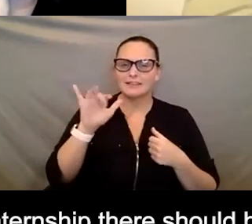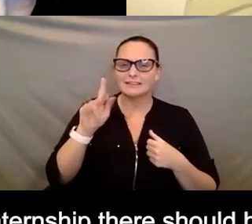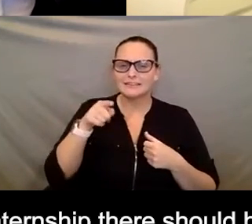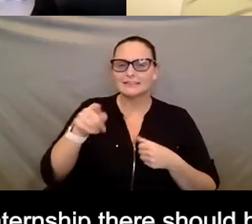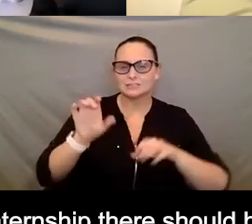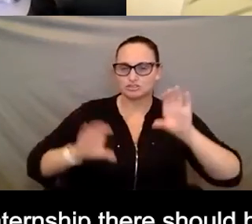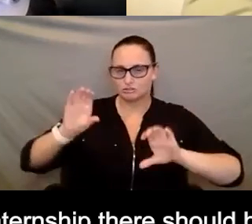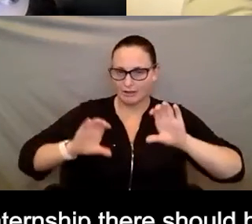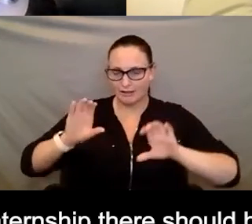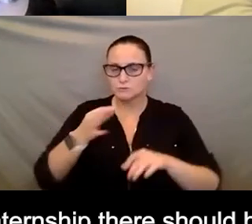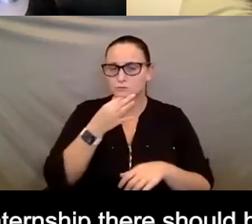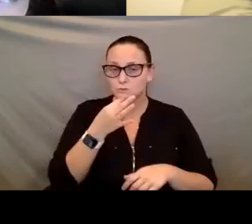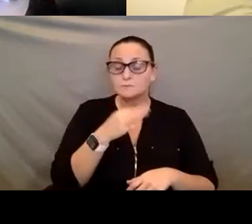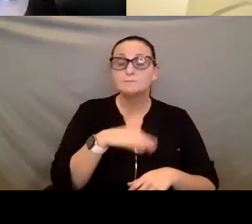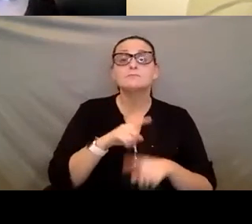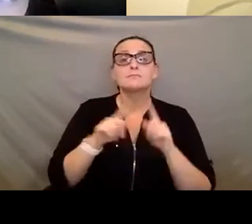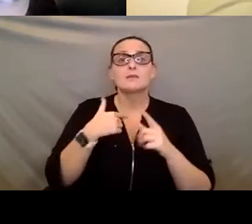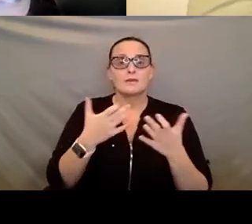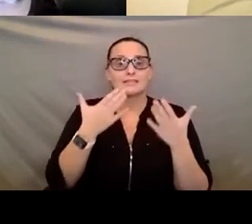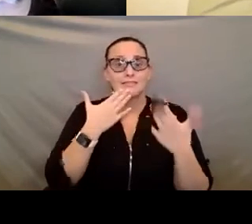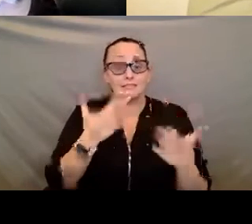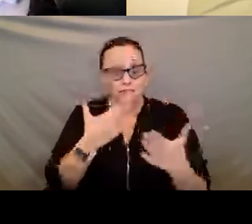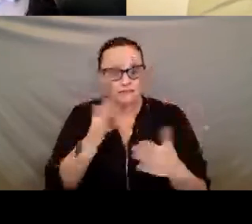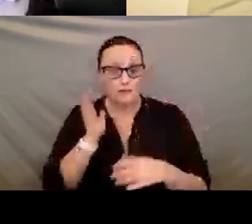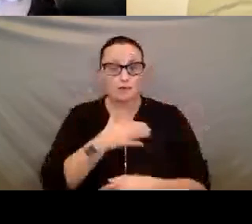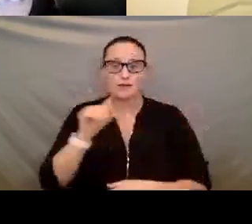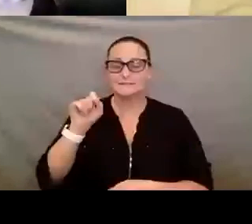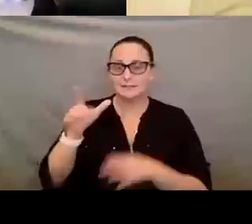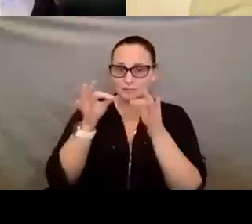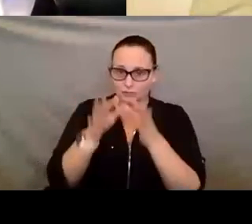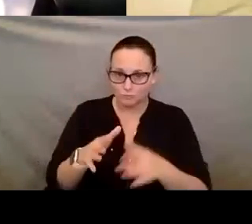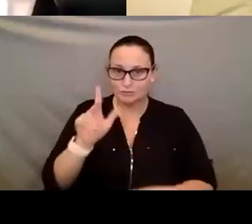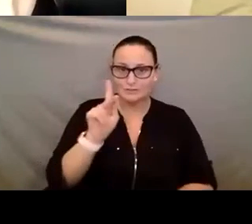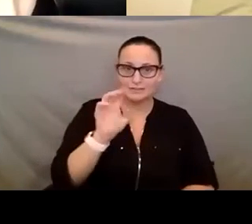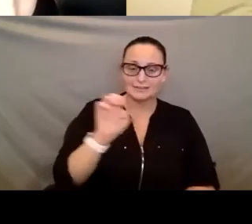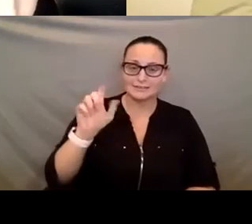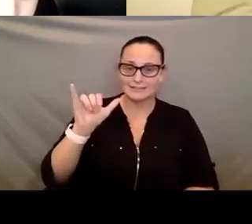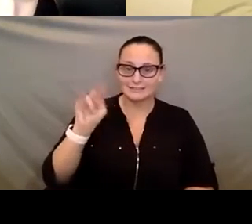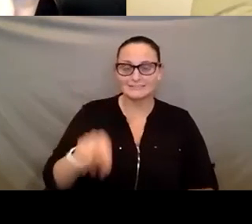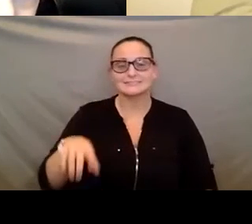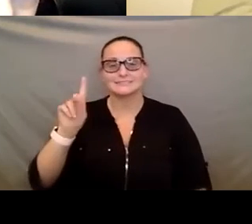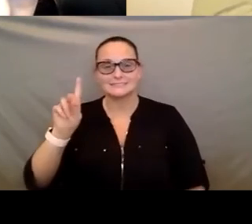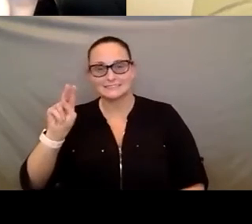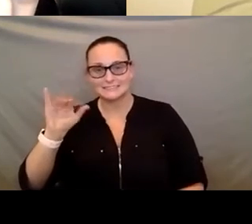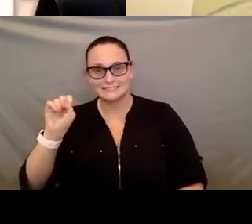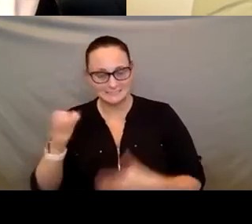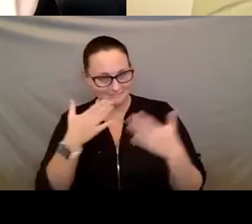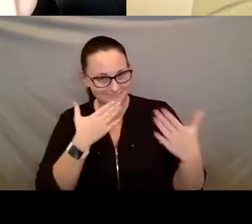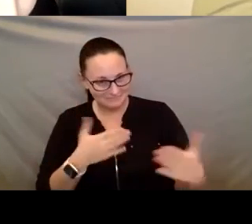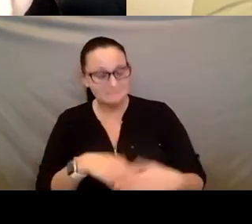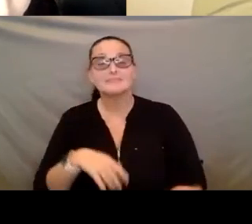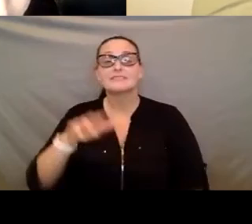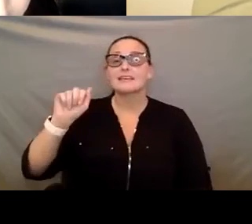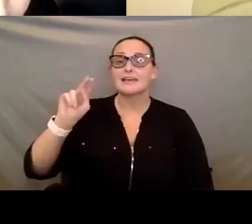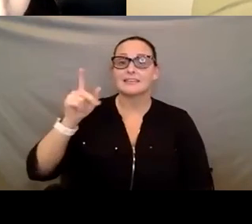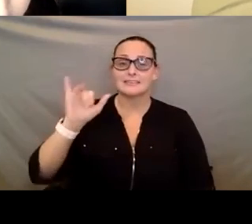chat in just a minute. I do want to thank our ASL interpreters, Keelan and Denise. I want to thank Anthony on